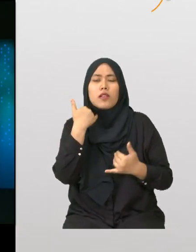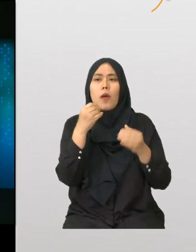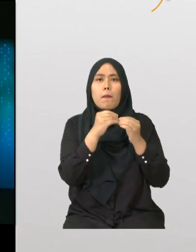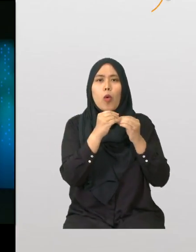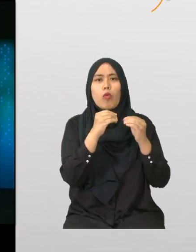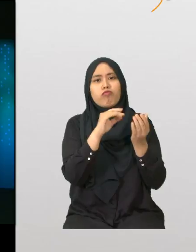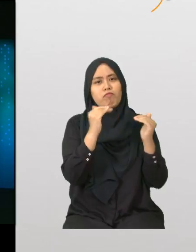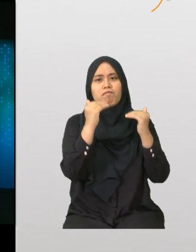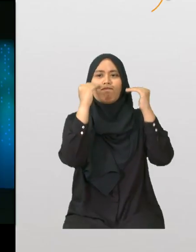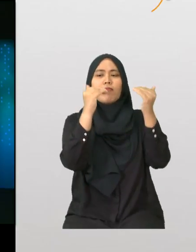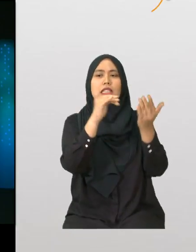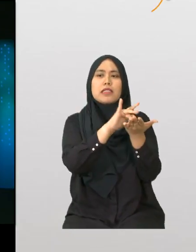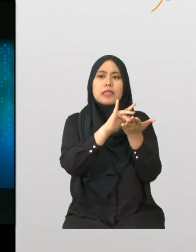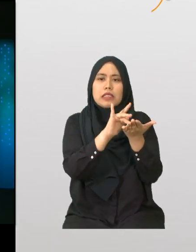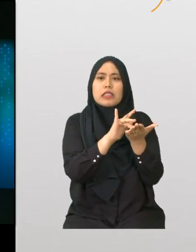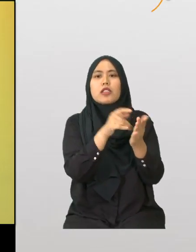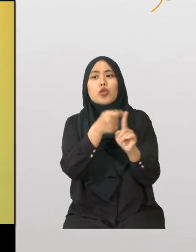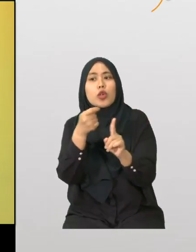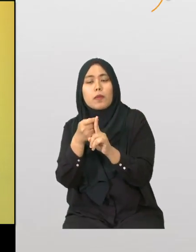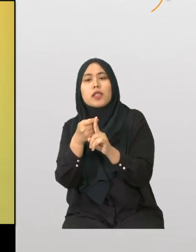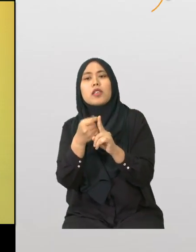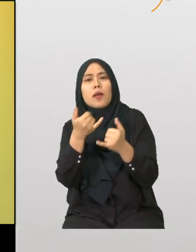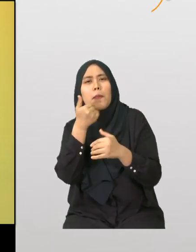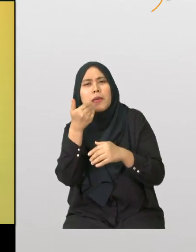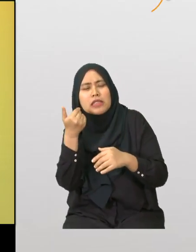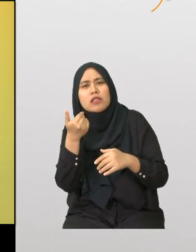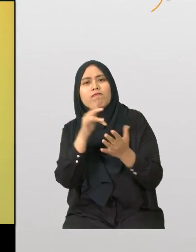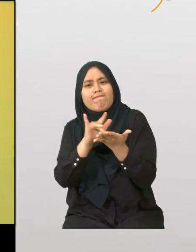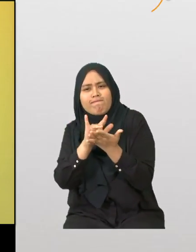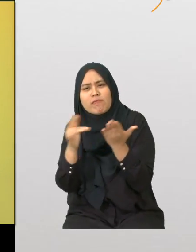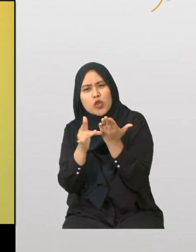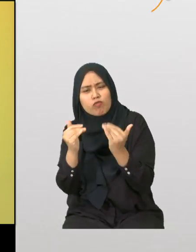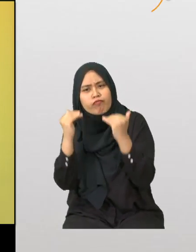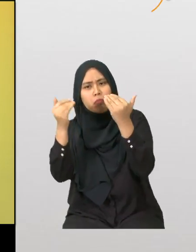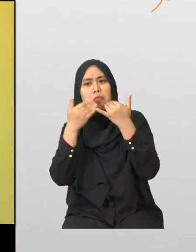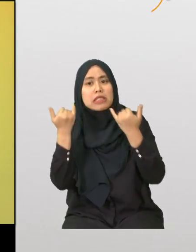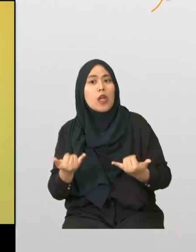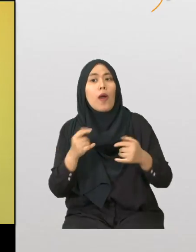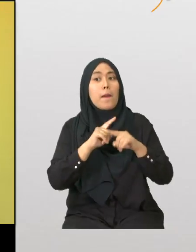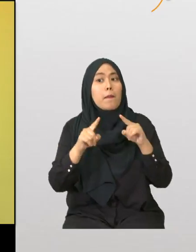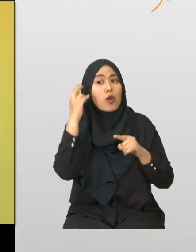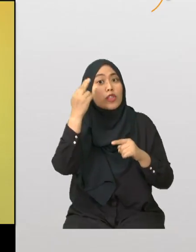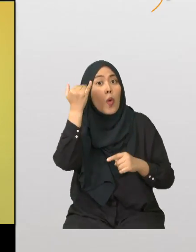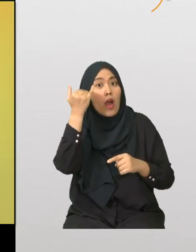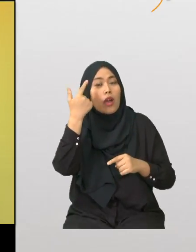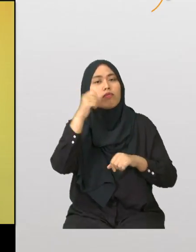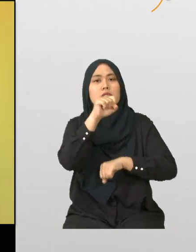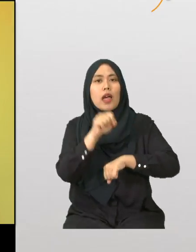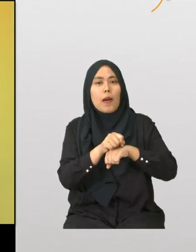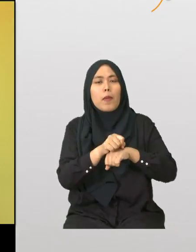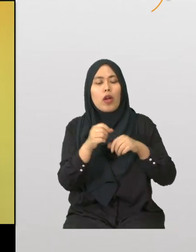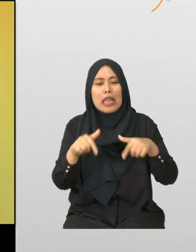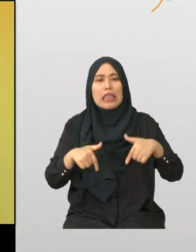better equipment, more sophisticated equipment, but a bigger reason is because Singaporeans are living longer and growing